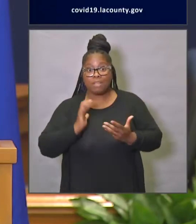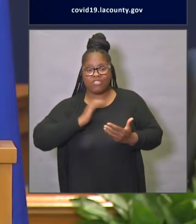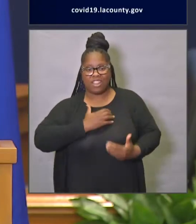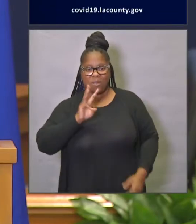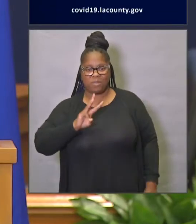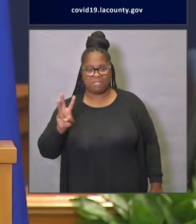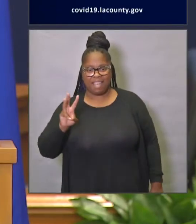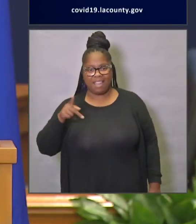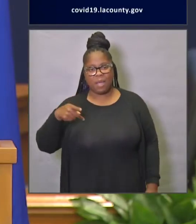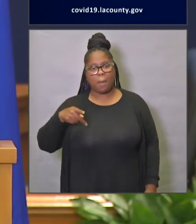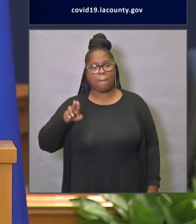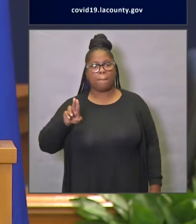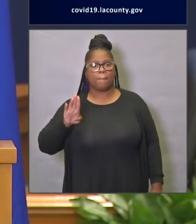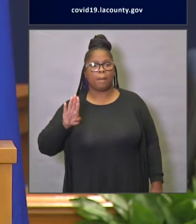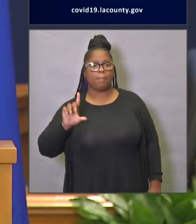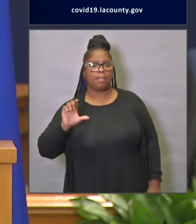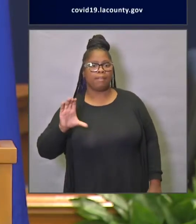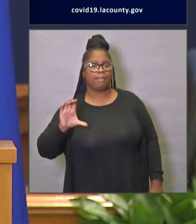website,